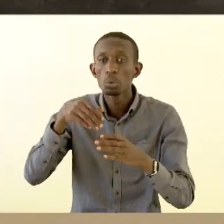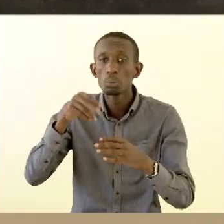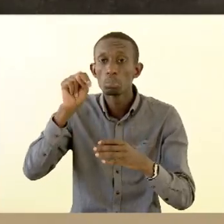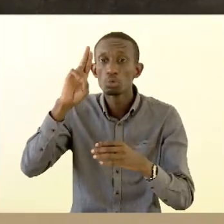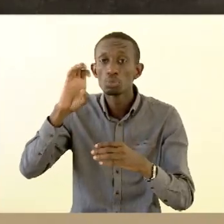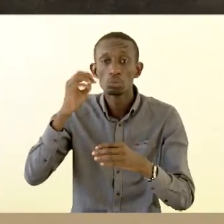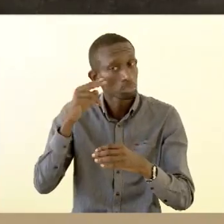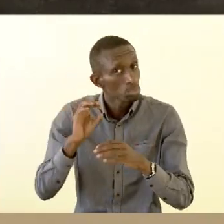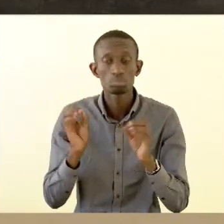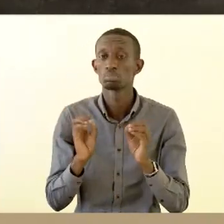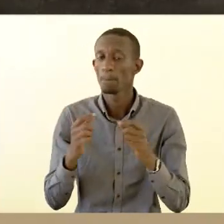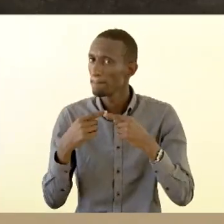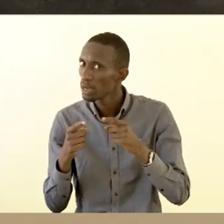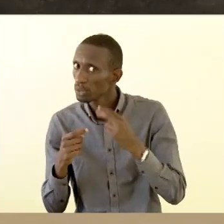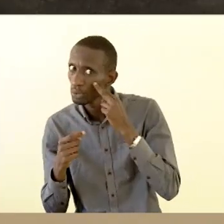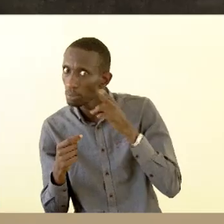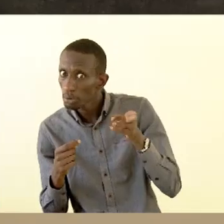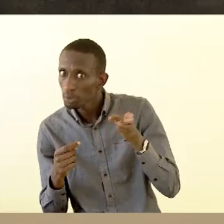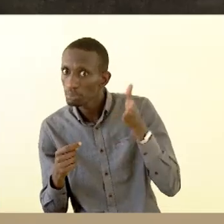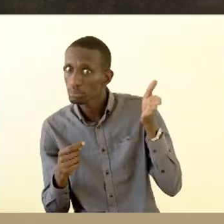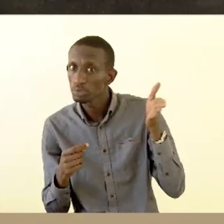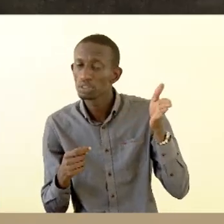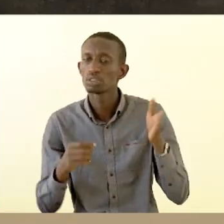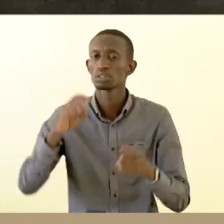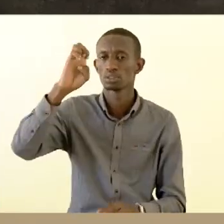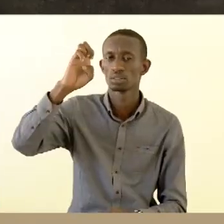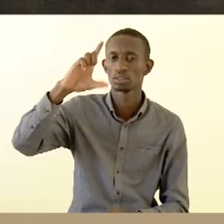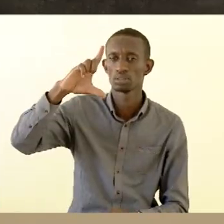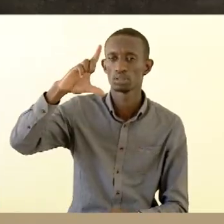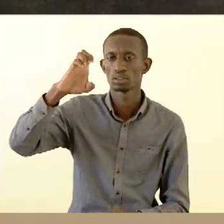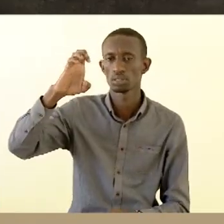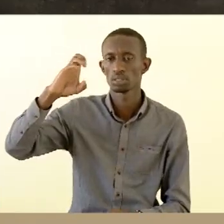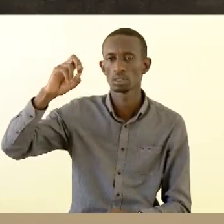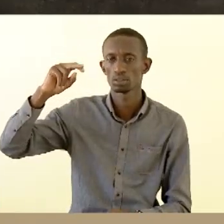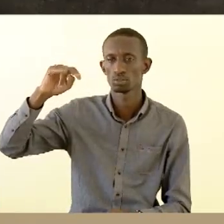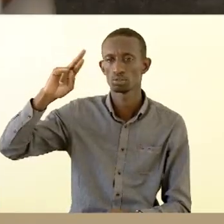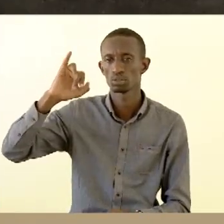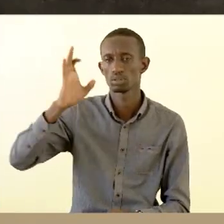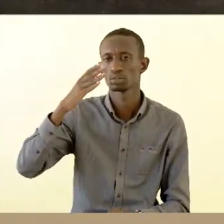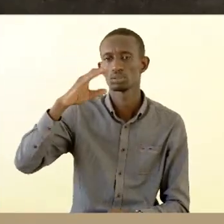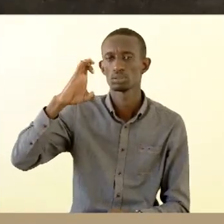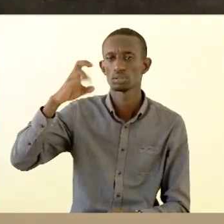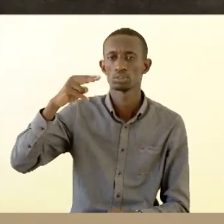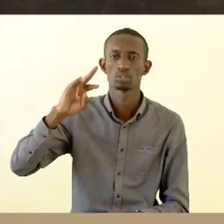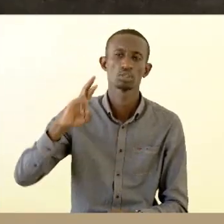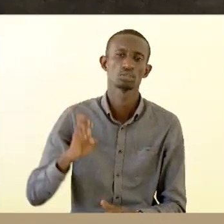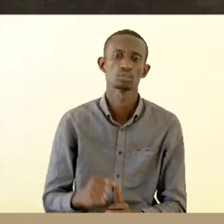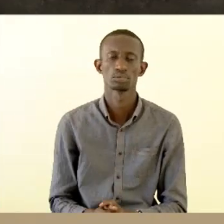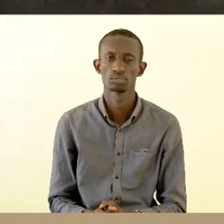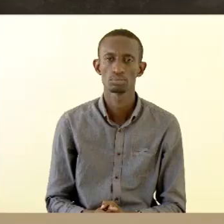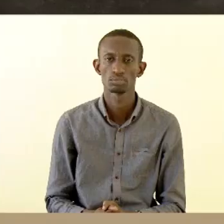nucleus, but which is found in the electronic shells, and I mean around the